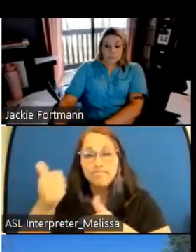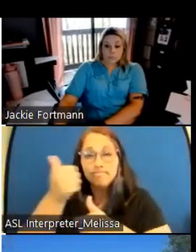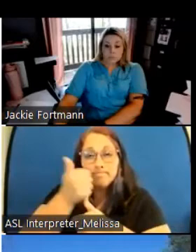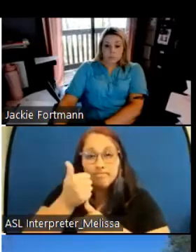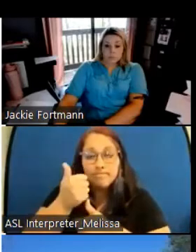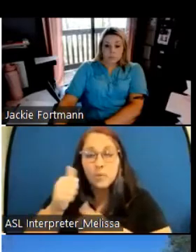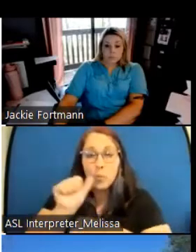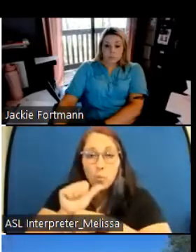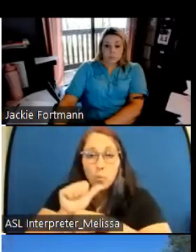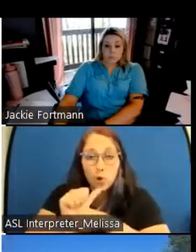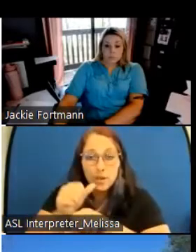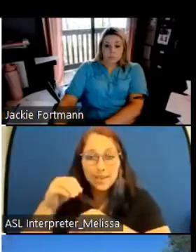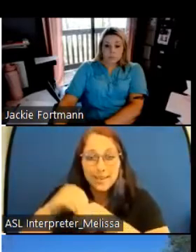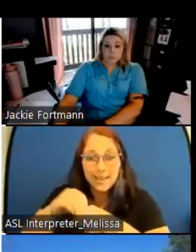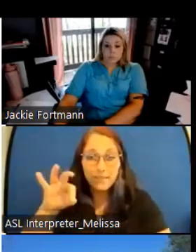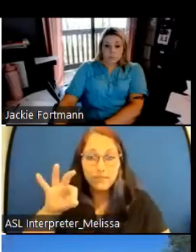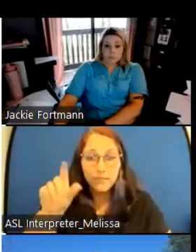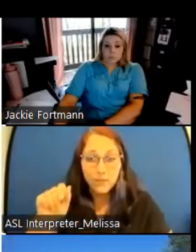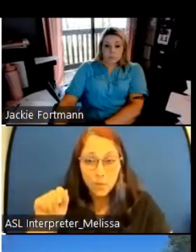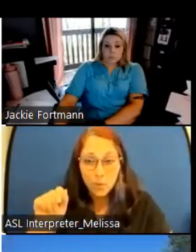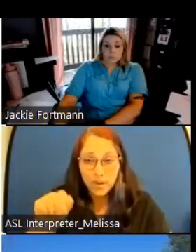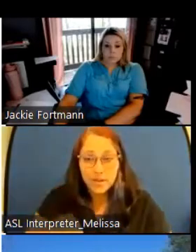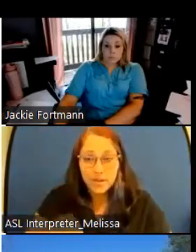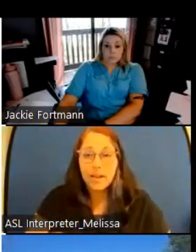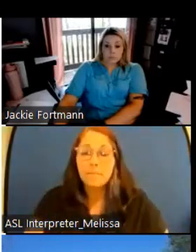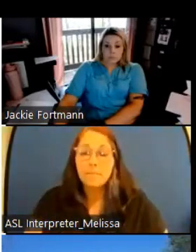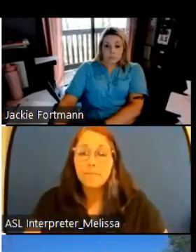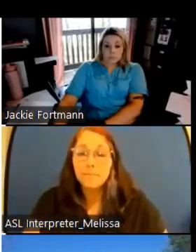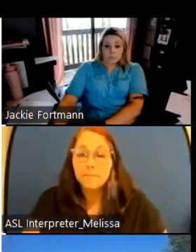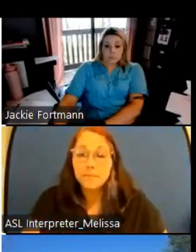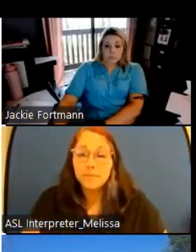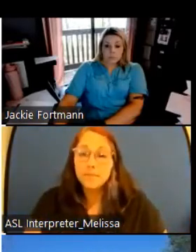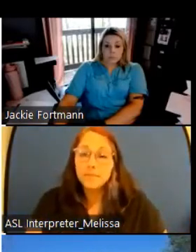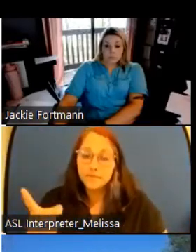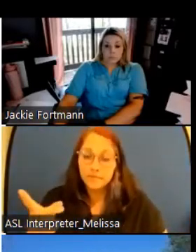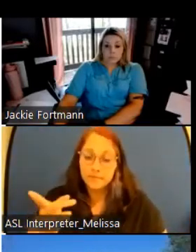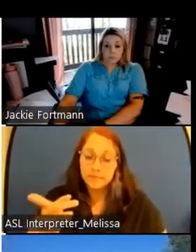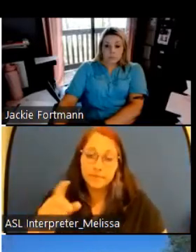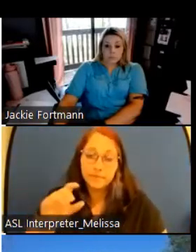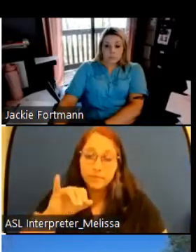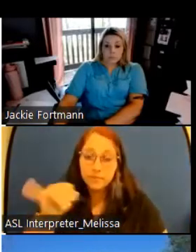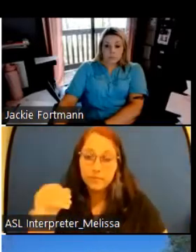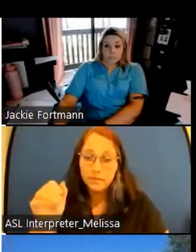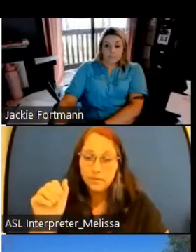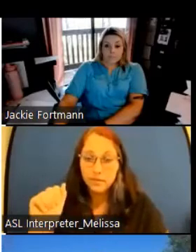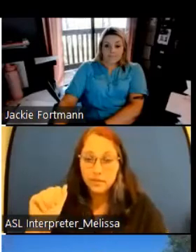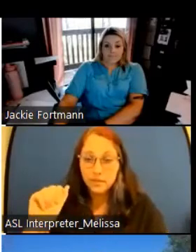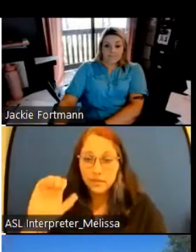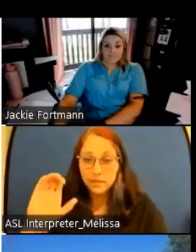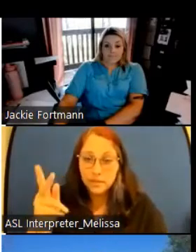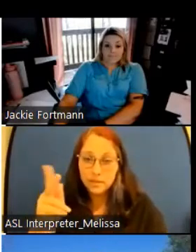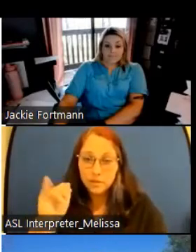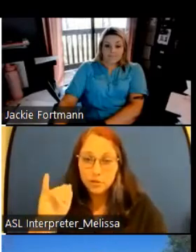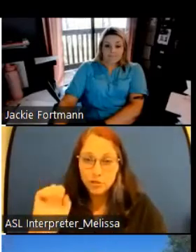of these partnerships. Now it's my privilege to introduce Jackie Fortman, who is the Assistant Director with Ability First